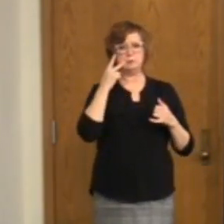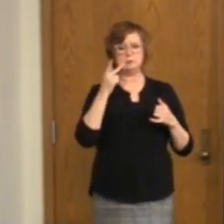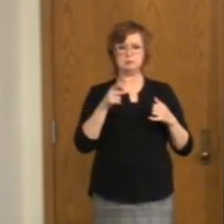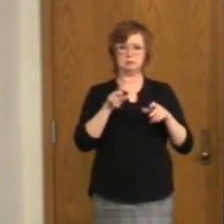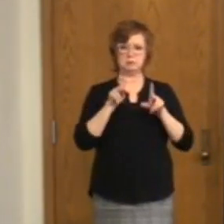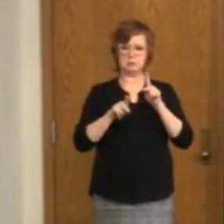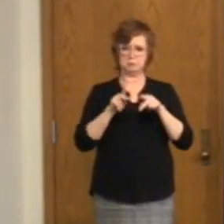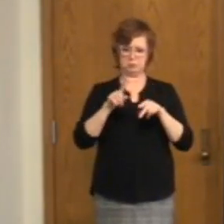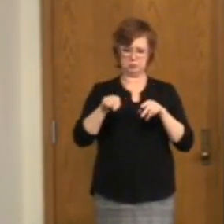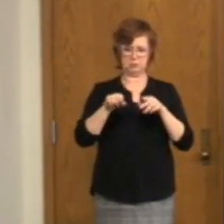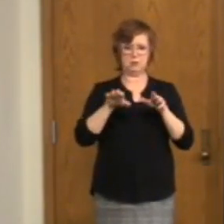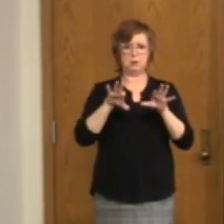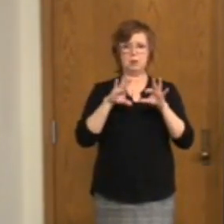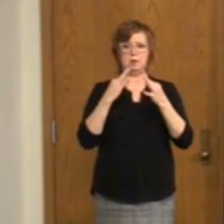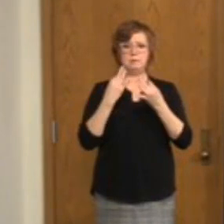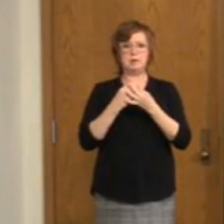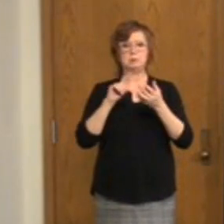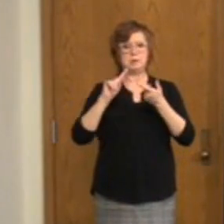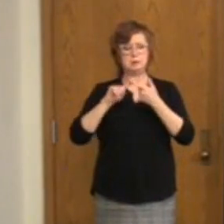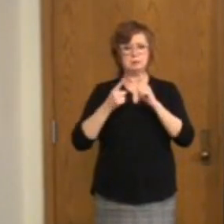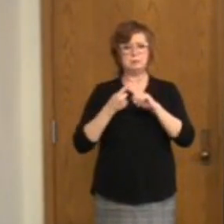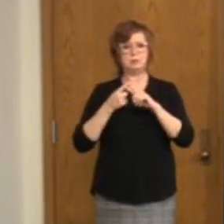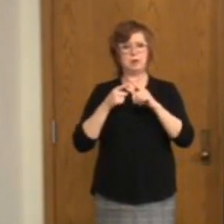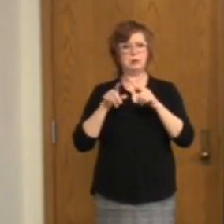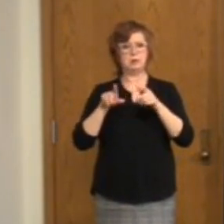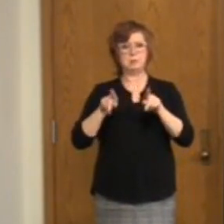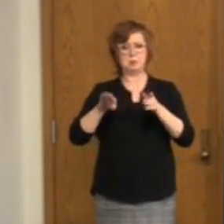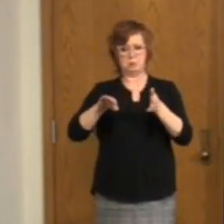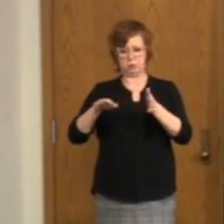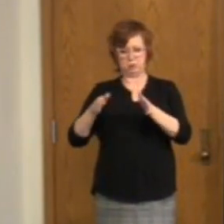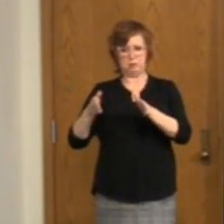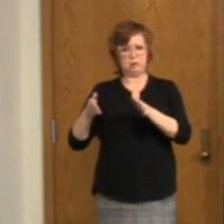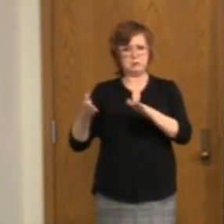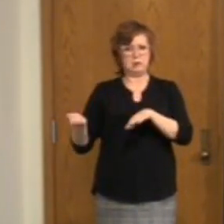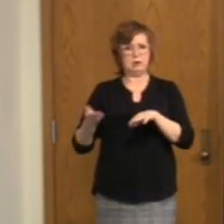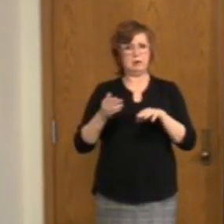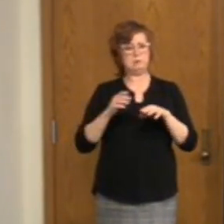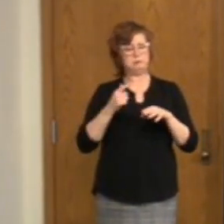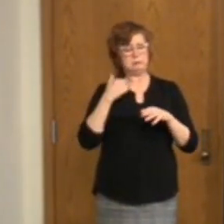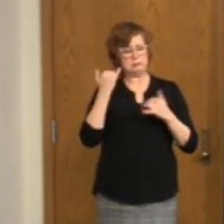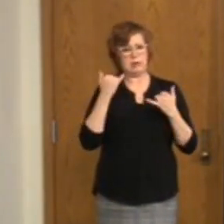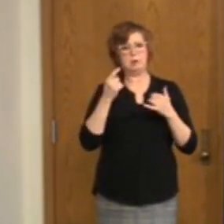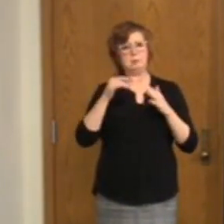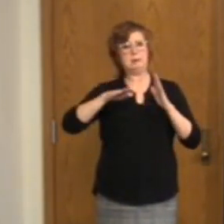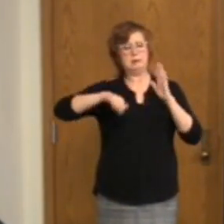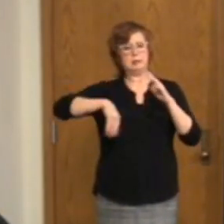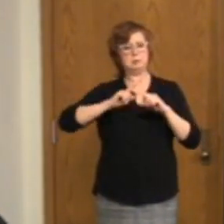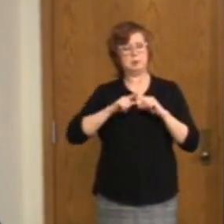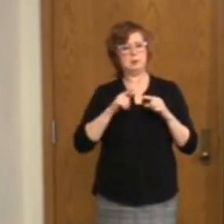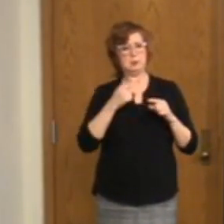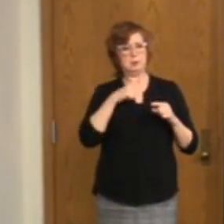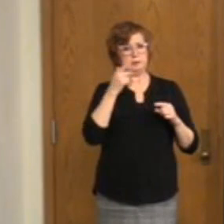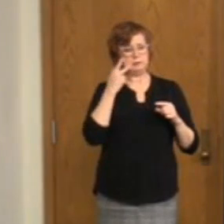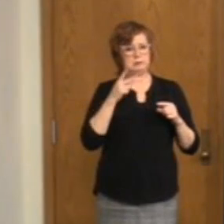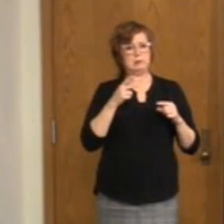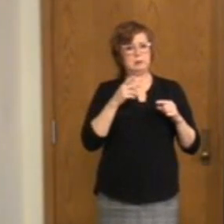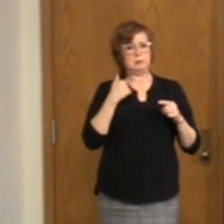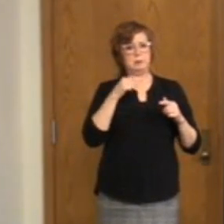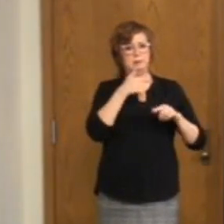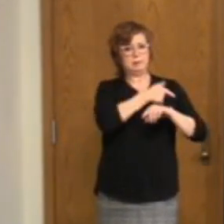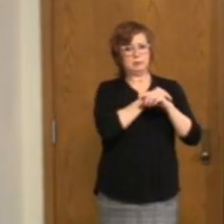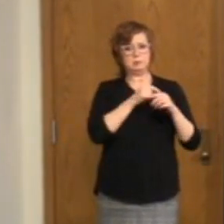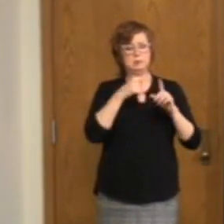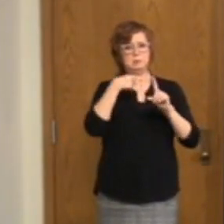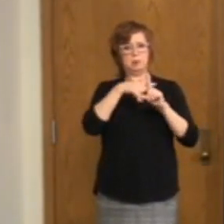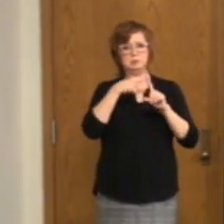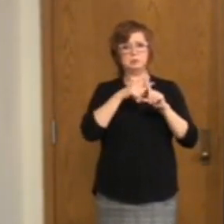this 5-day period also includes 3 days with no reported deaths, which I think is significant and speaks to some extent to the positive